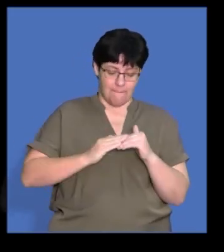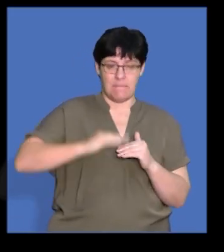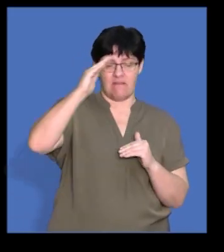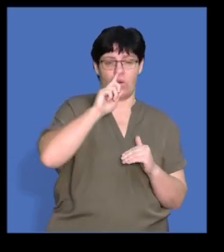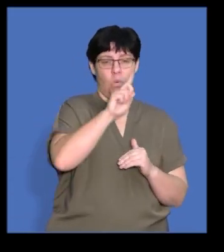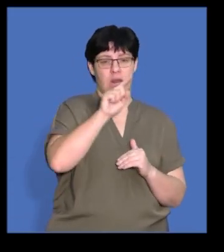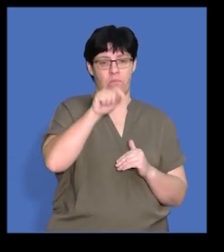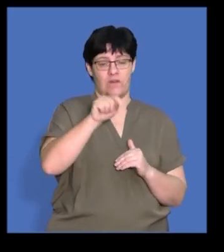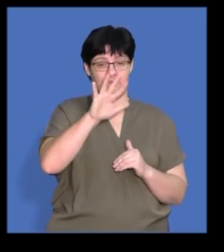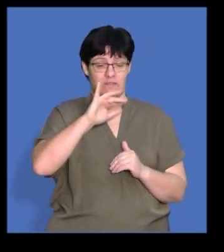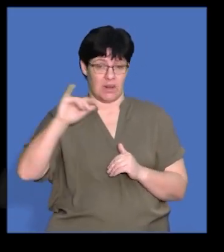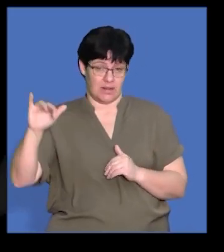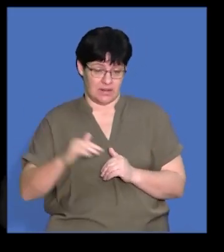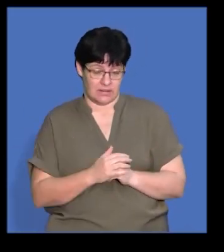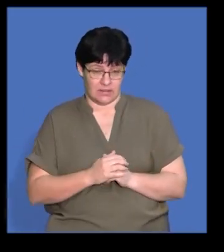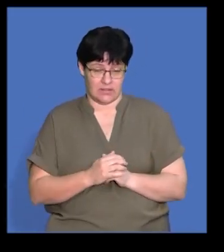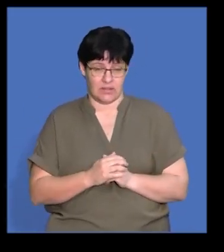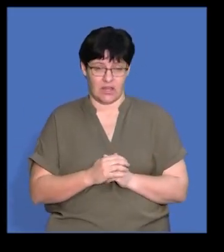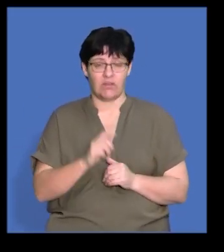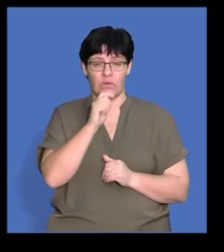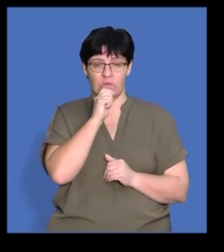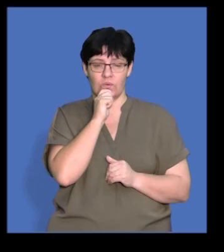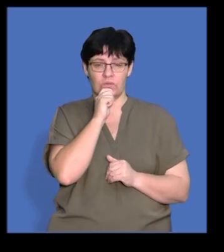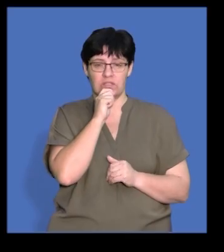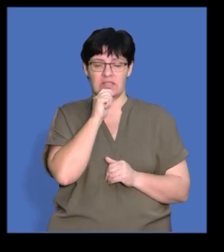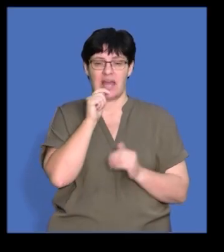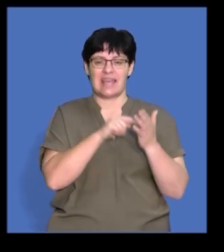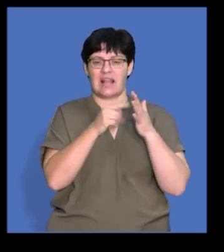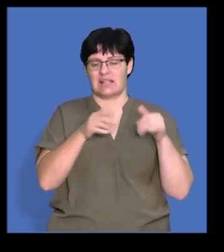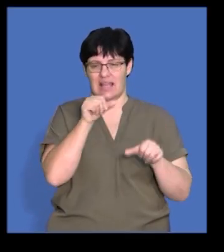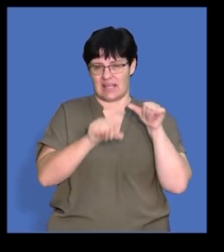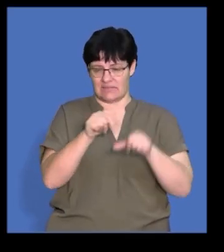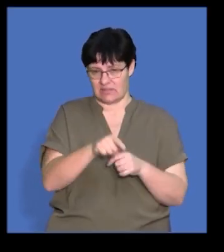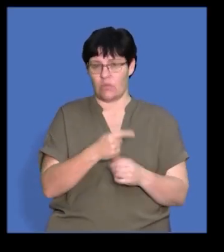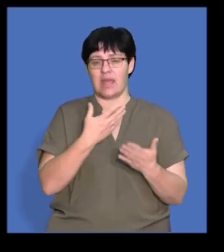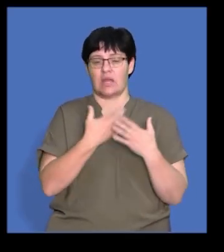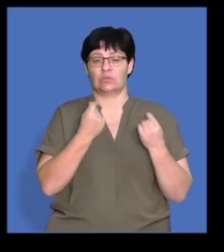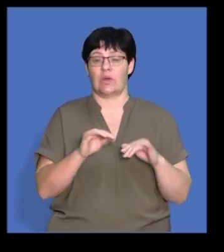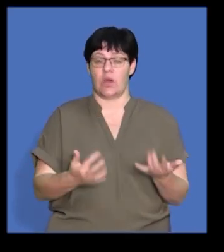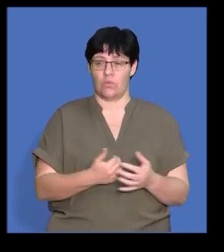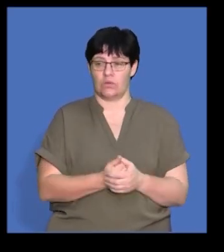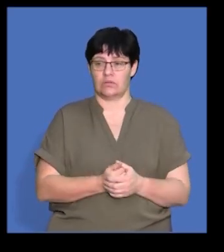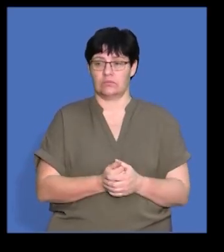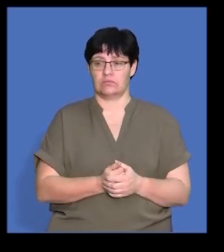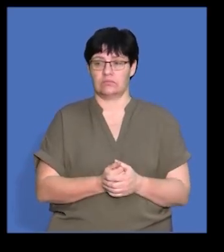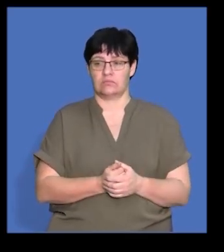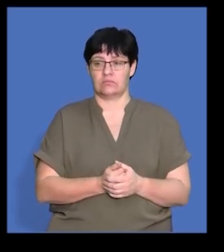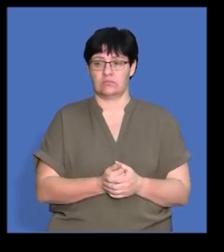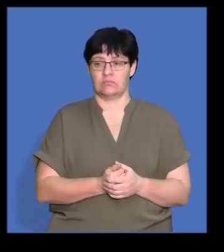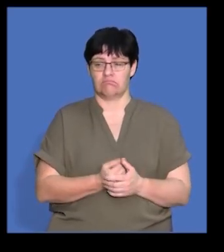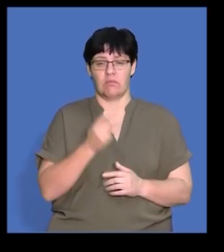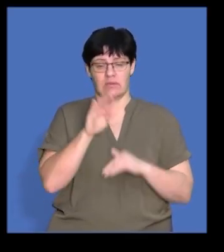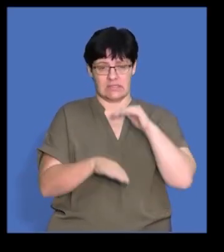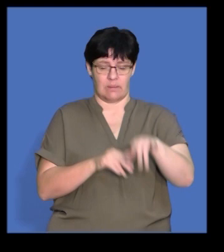1.5 million. So if you're using a scientific calculator, we can do this in one